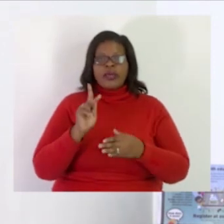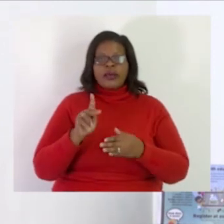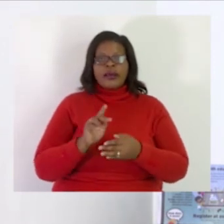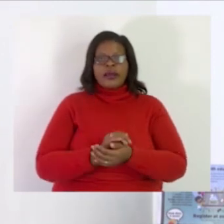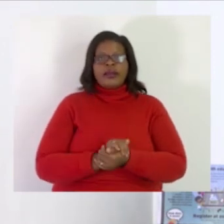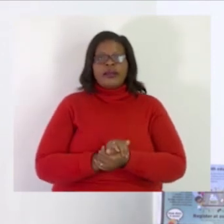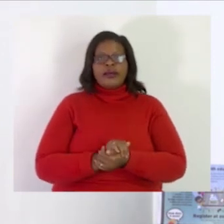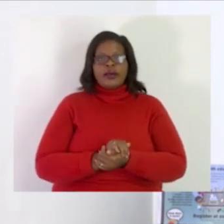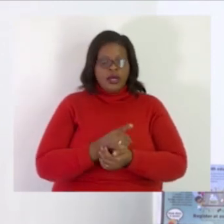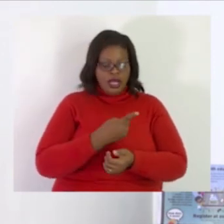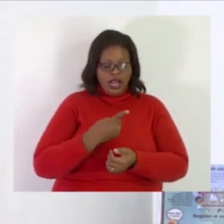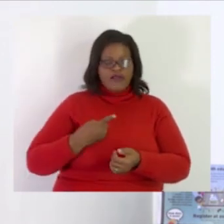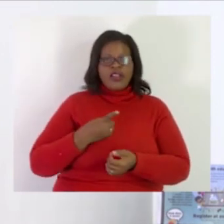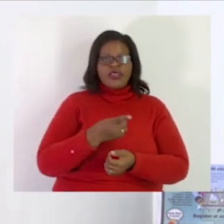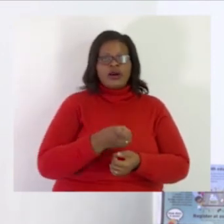We have